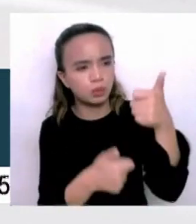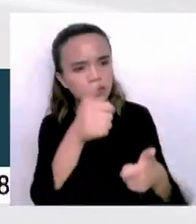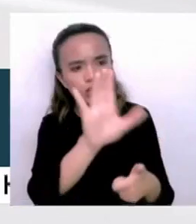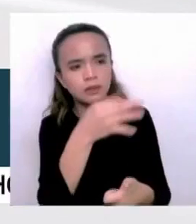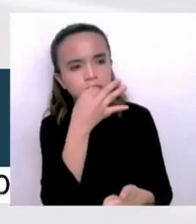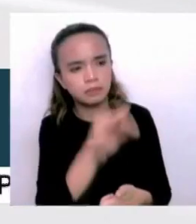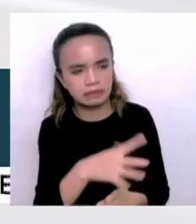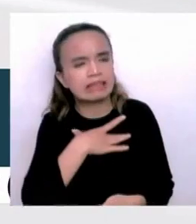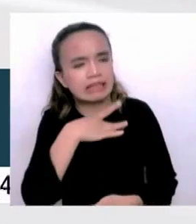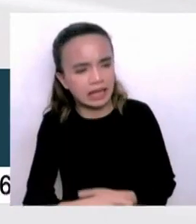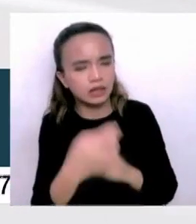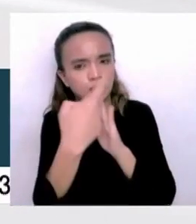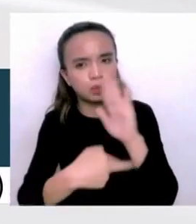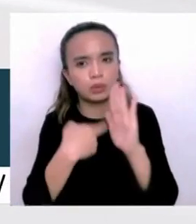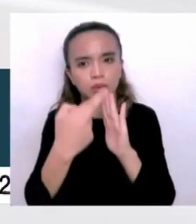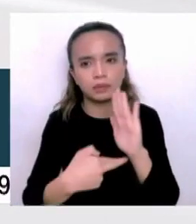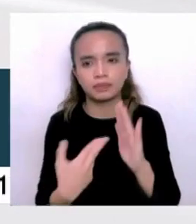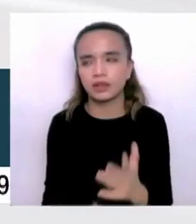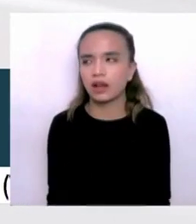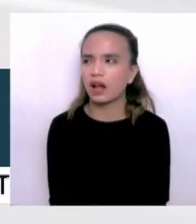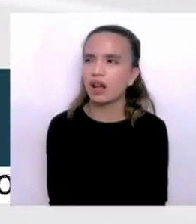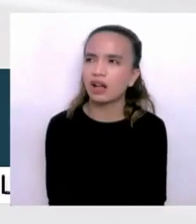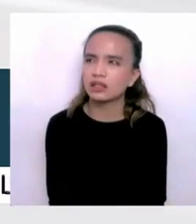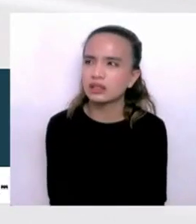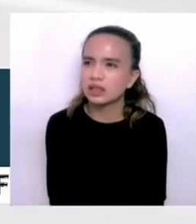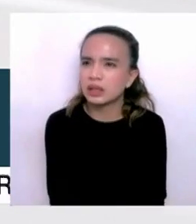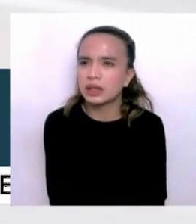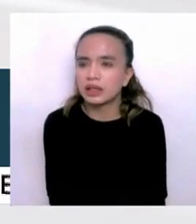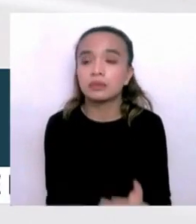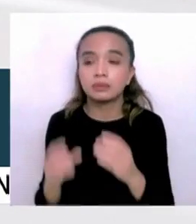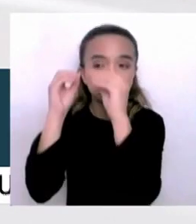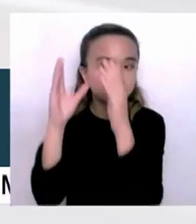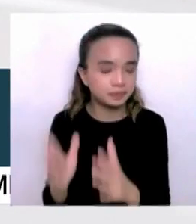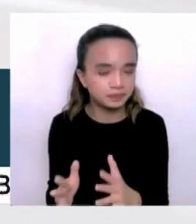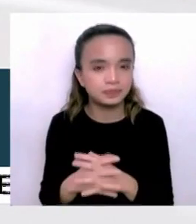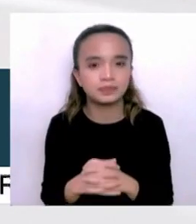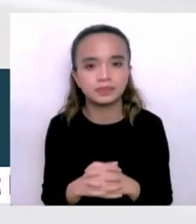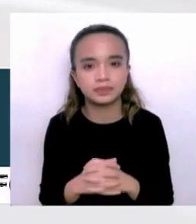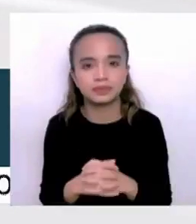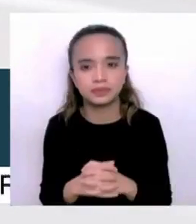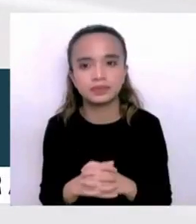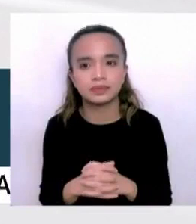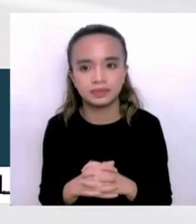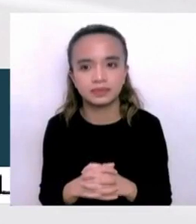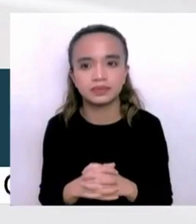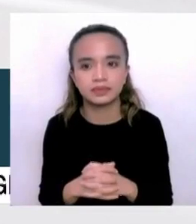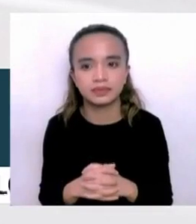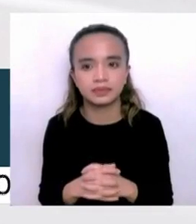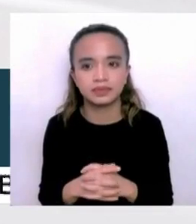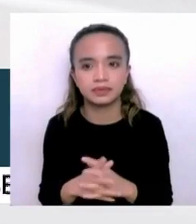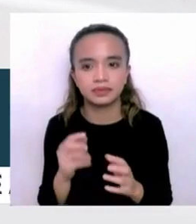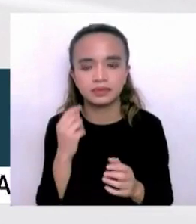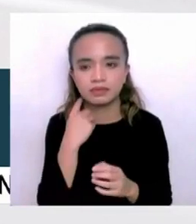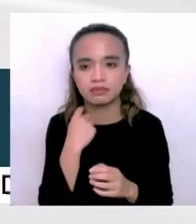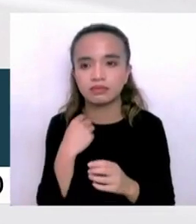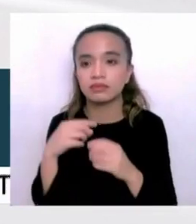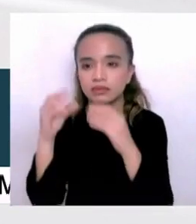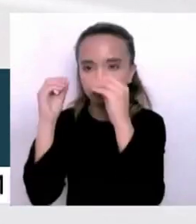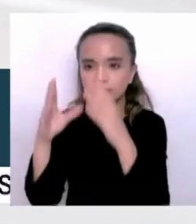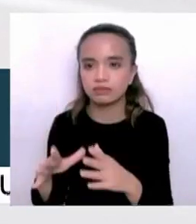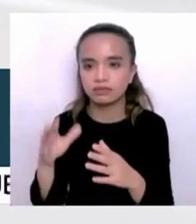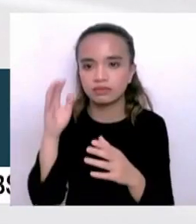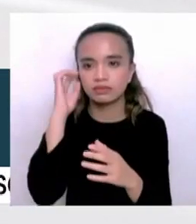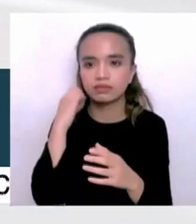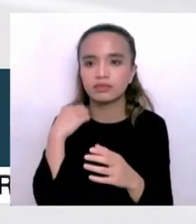role? Well, professor. Professor in schools, and